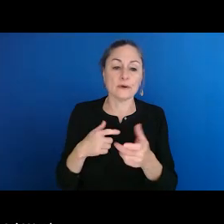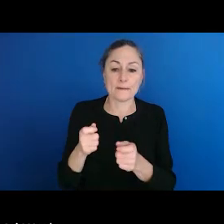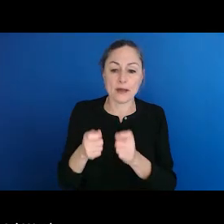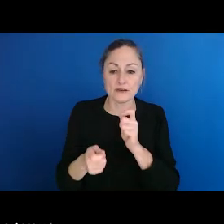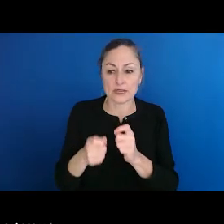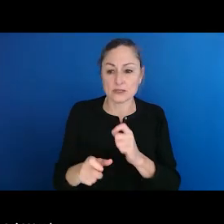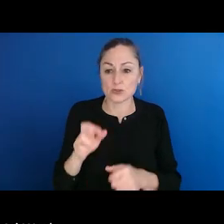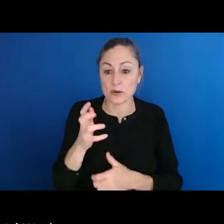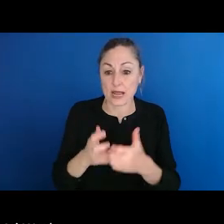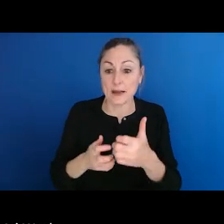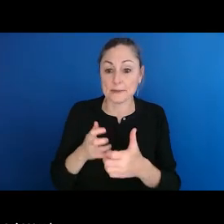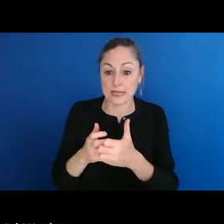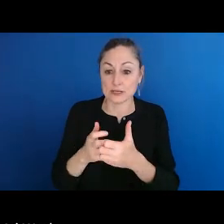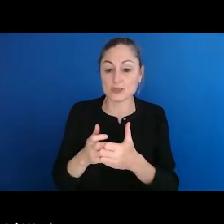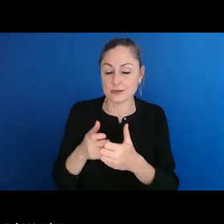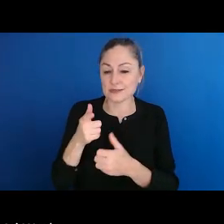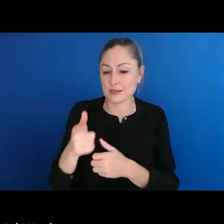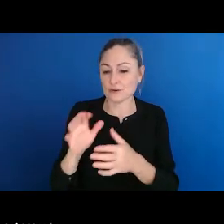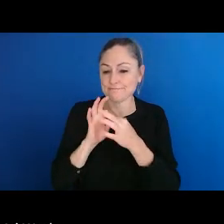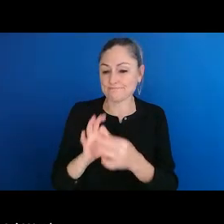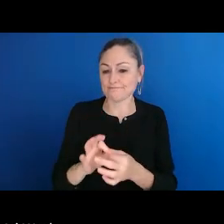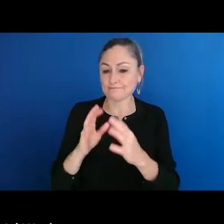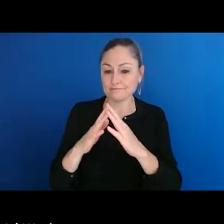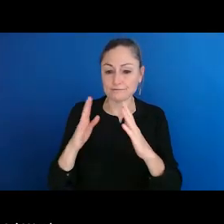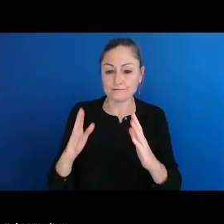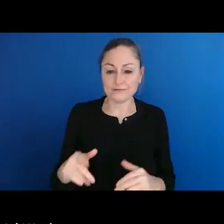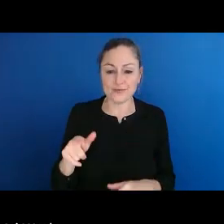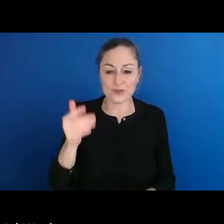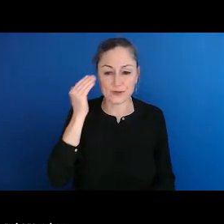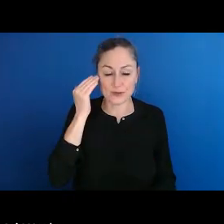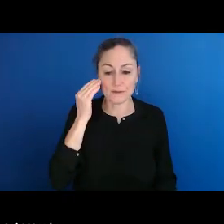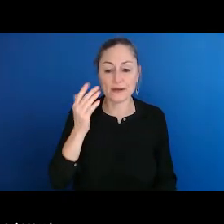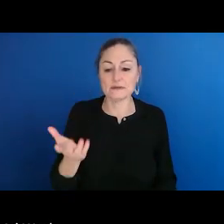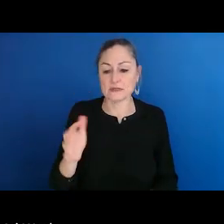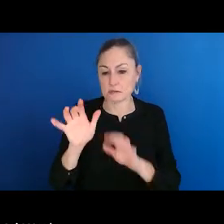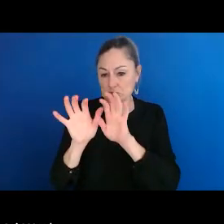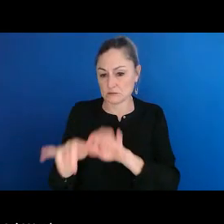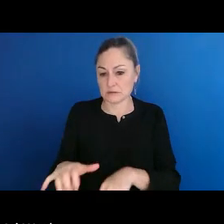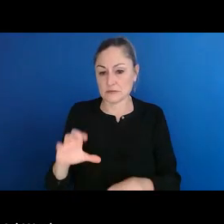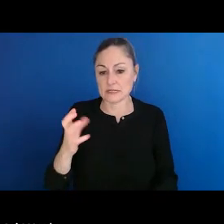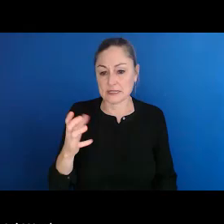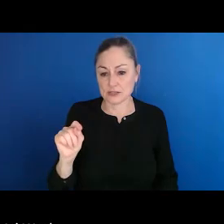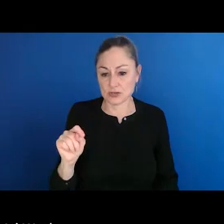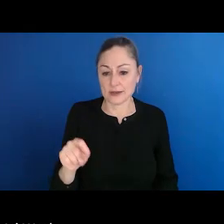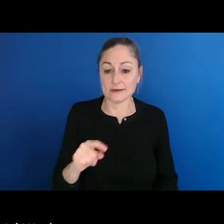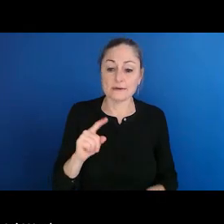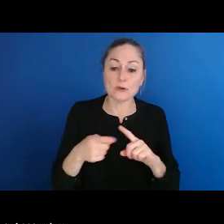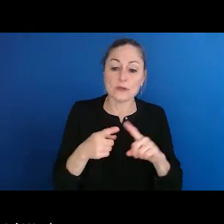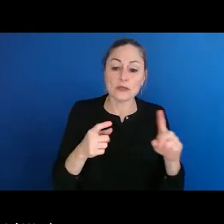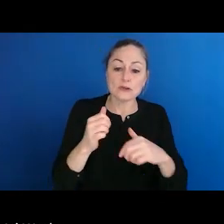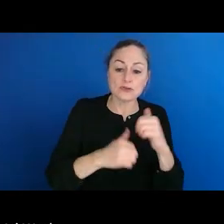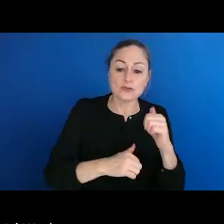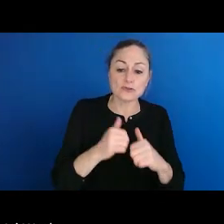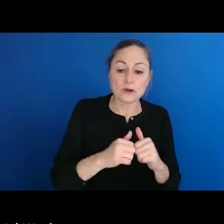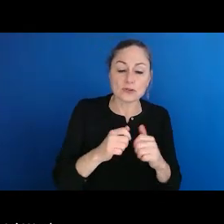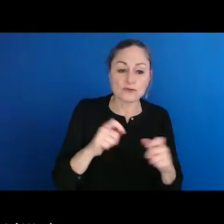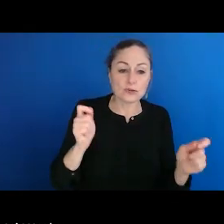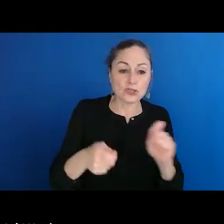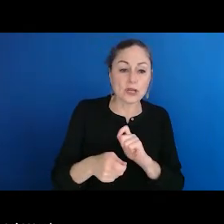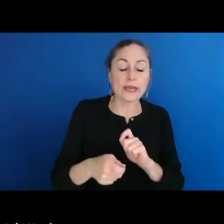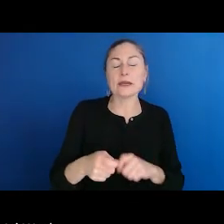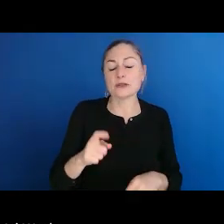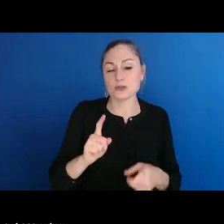with in housing. So reasonable modifications are when there's a structural change that's made to the premises,